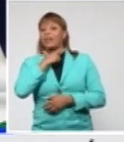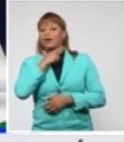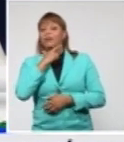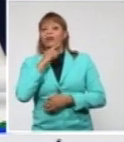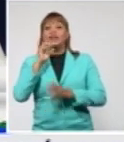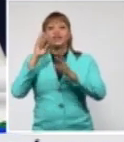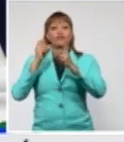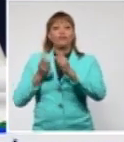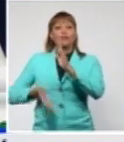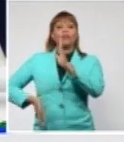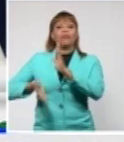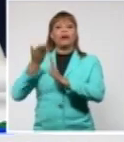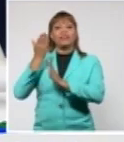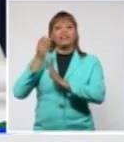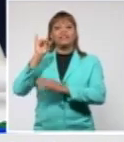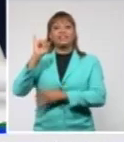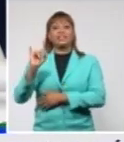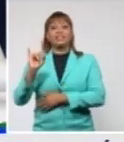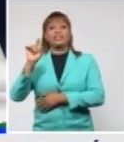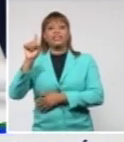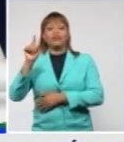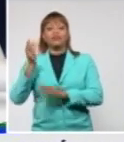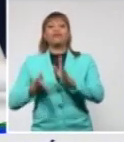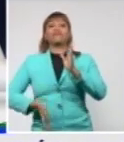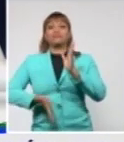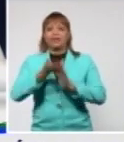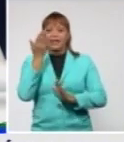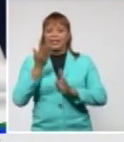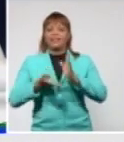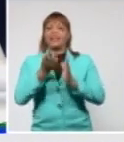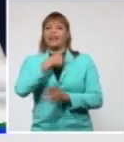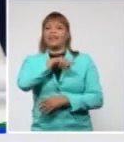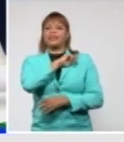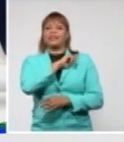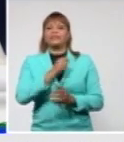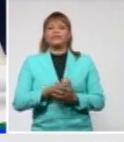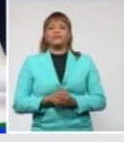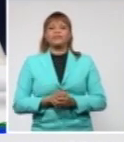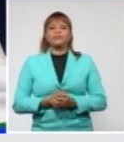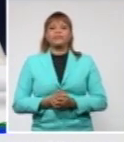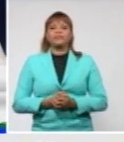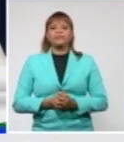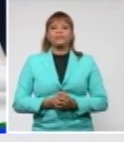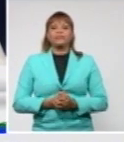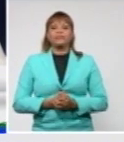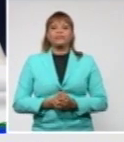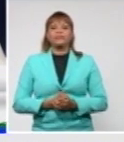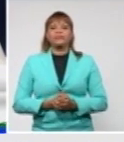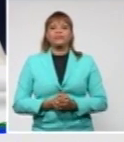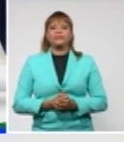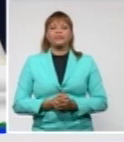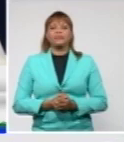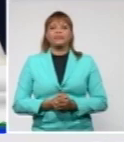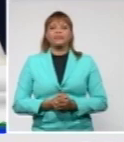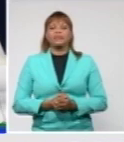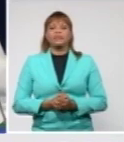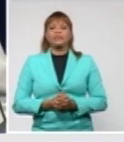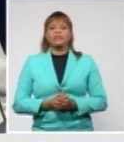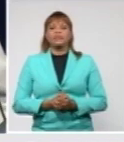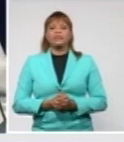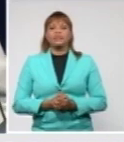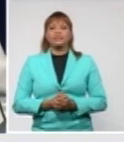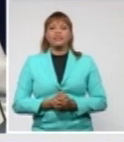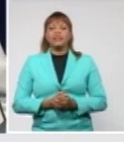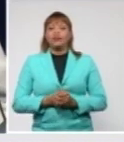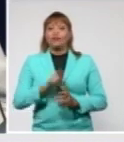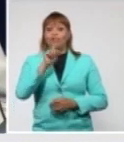being treated in hospitals in Camagüey, Villa Clara, and Havana. Yesterday, 3 new patients joined